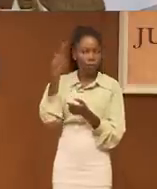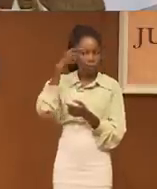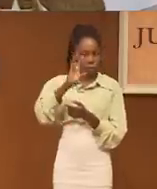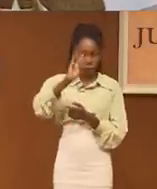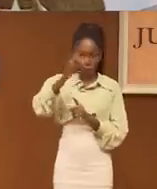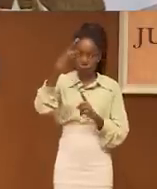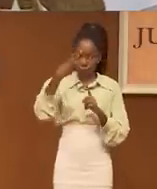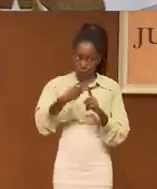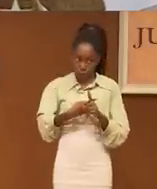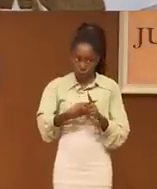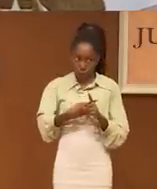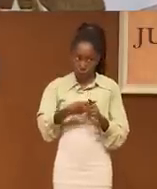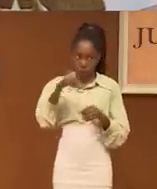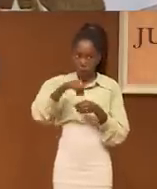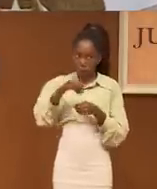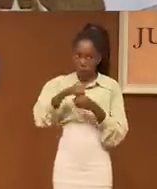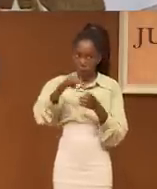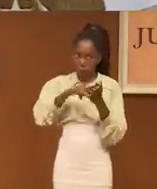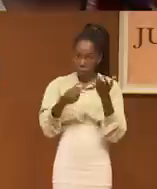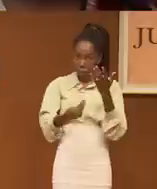6 months. Yes. Sometime in